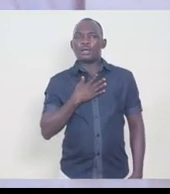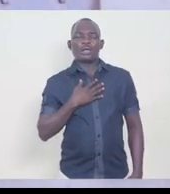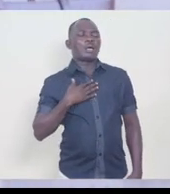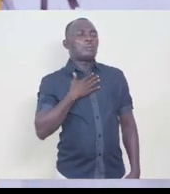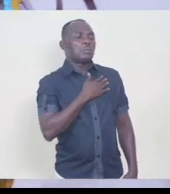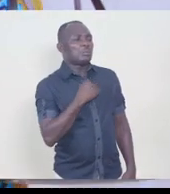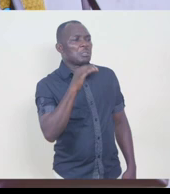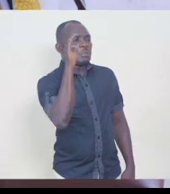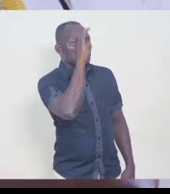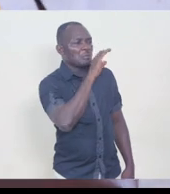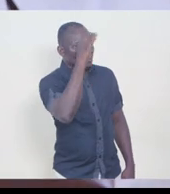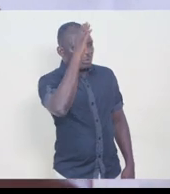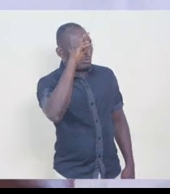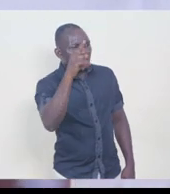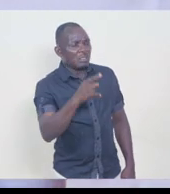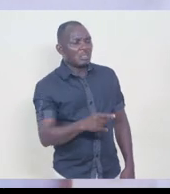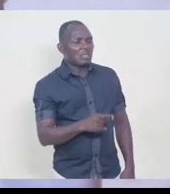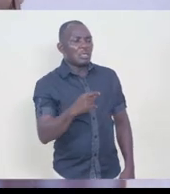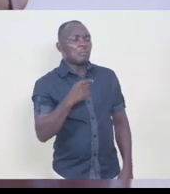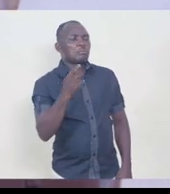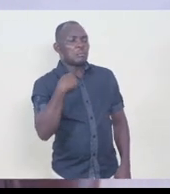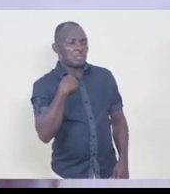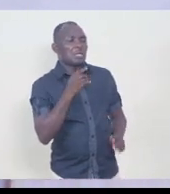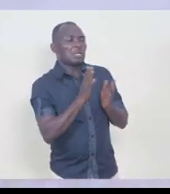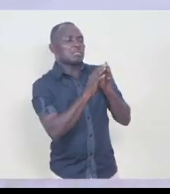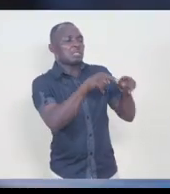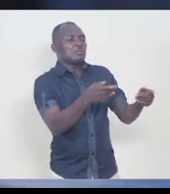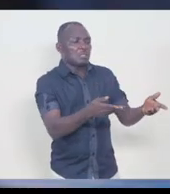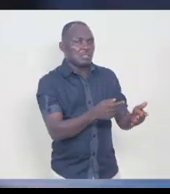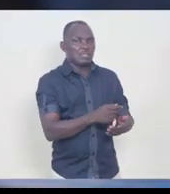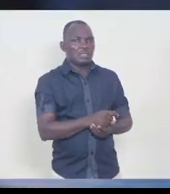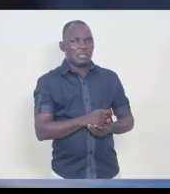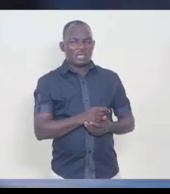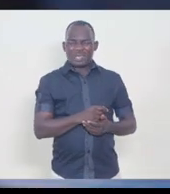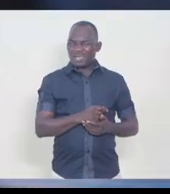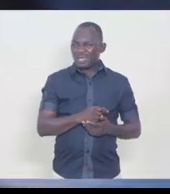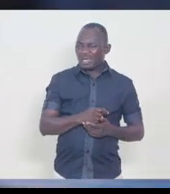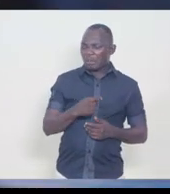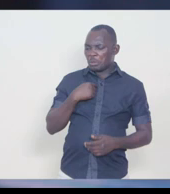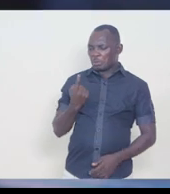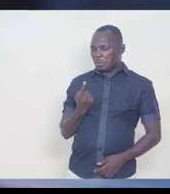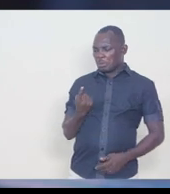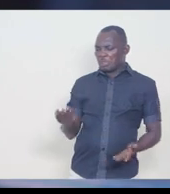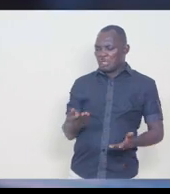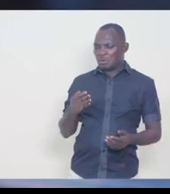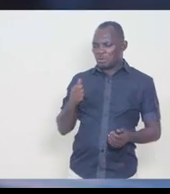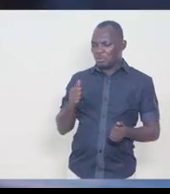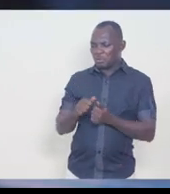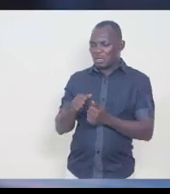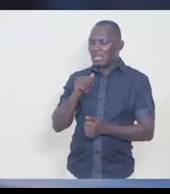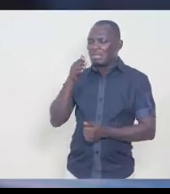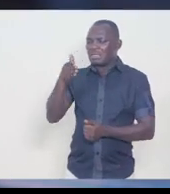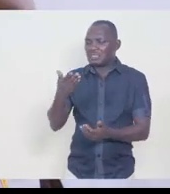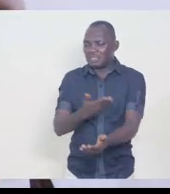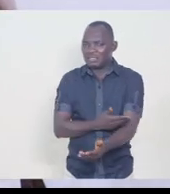Please, I'm looking for someone. And I was directed here. I stay here alone with my